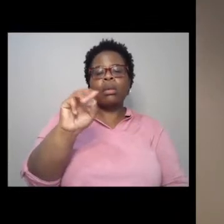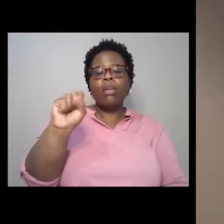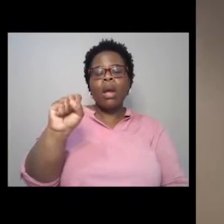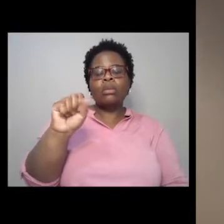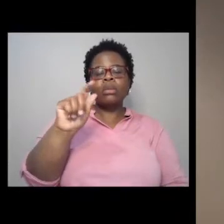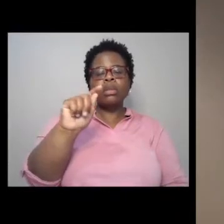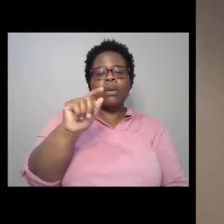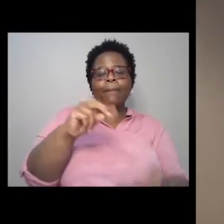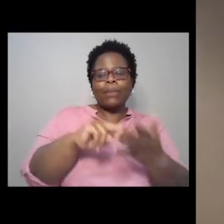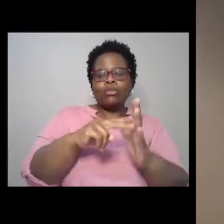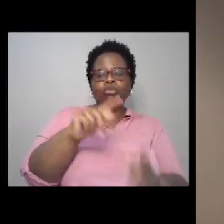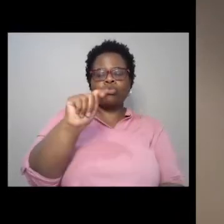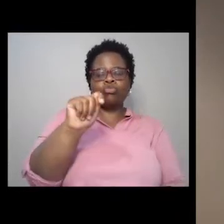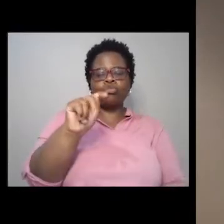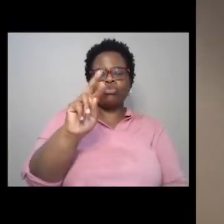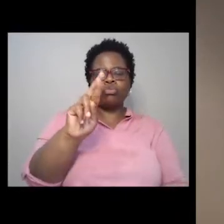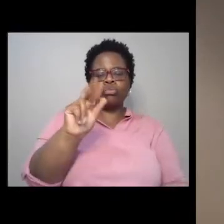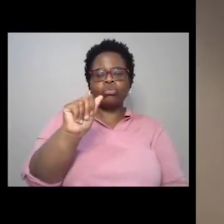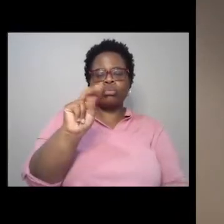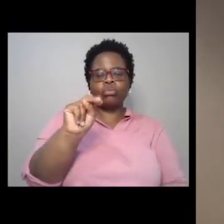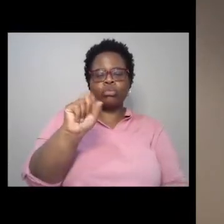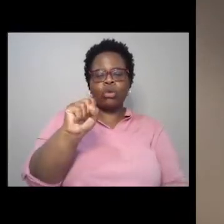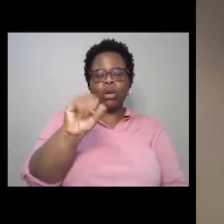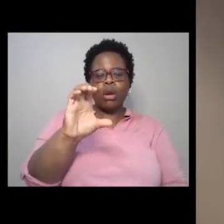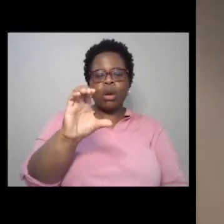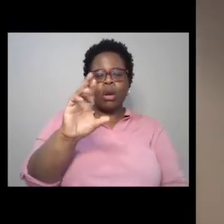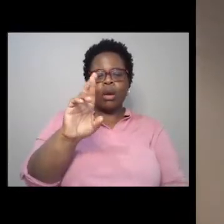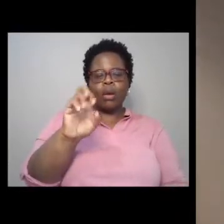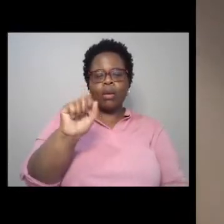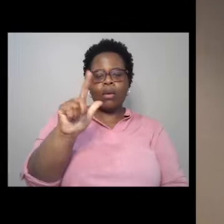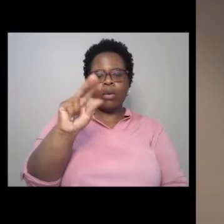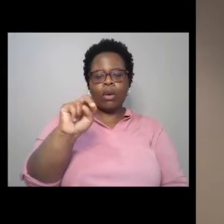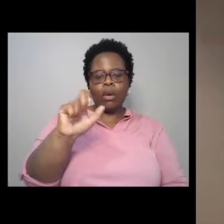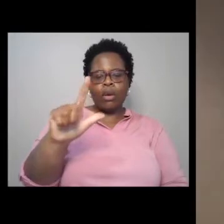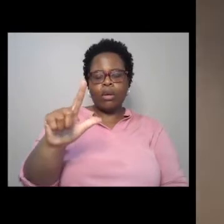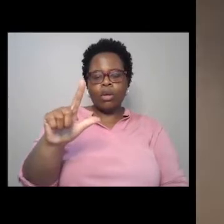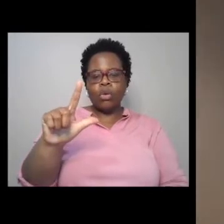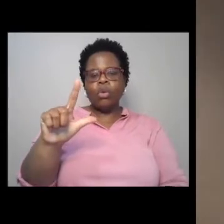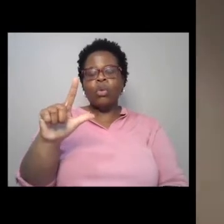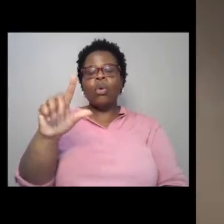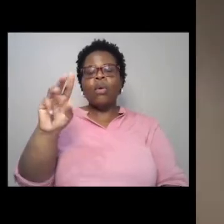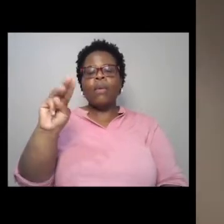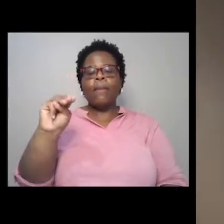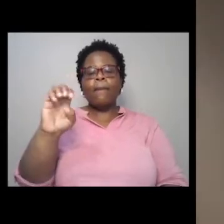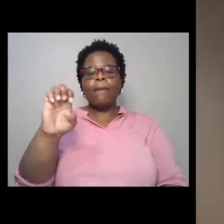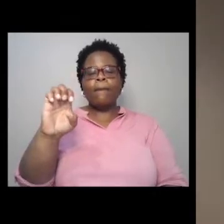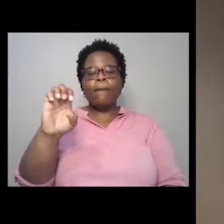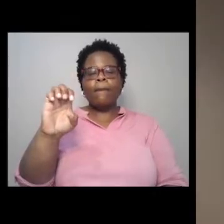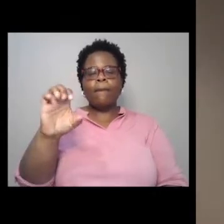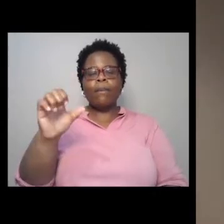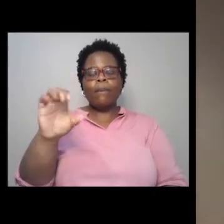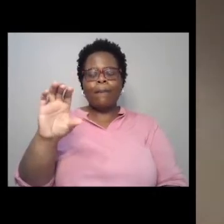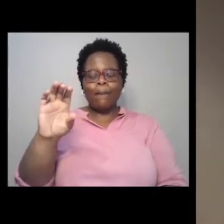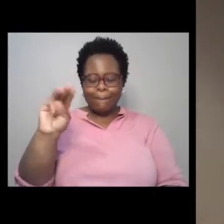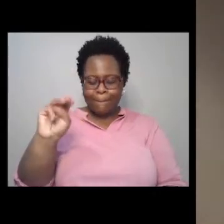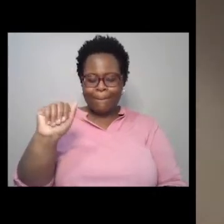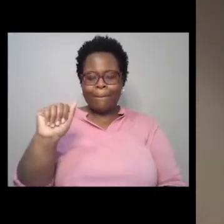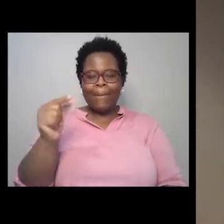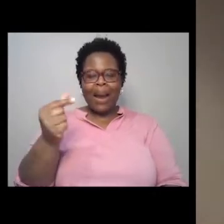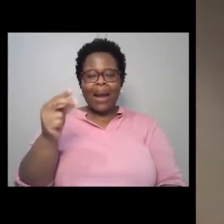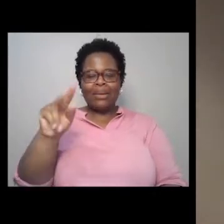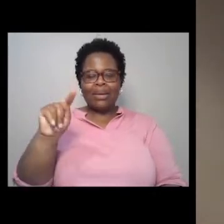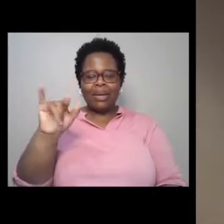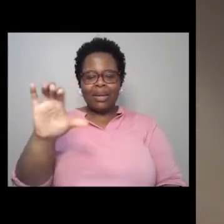stimulation. Basically what that means is we, transcranial, the head, we will be delivering magnetic pulses into that